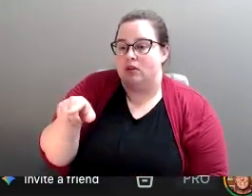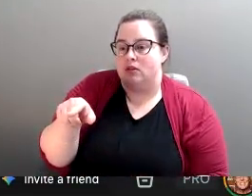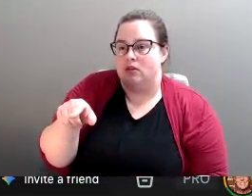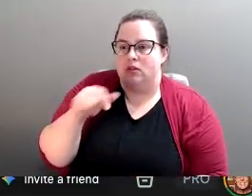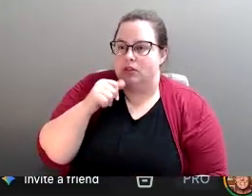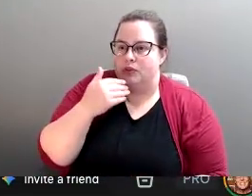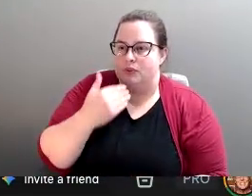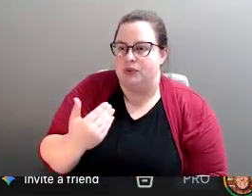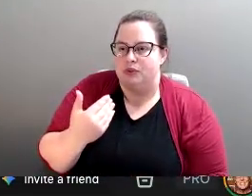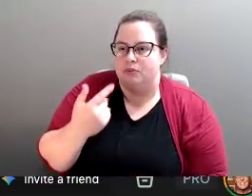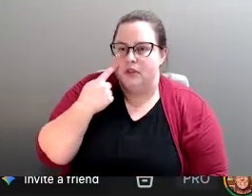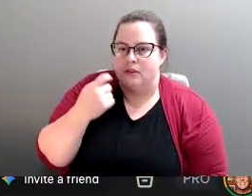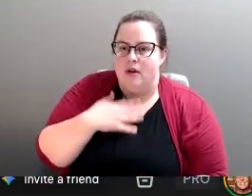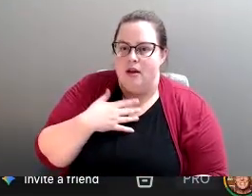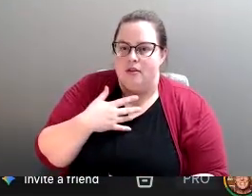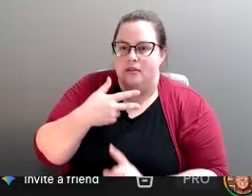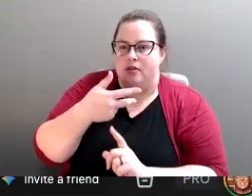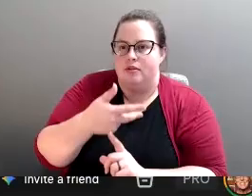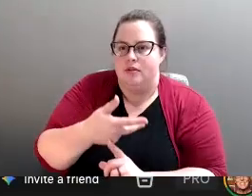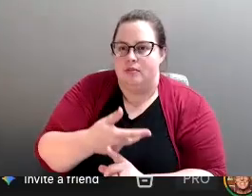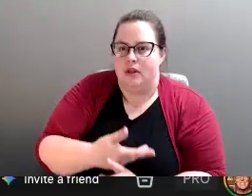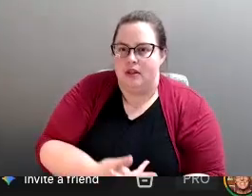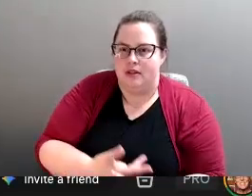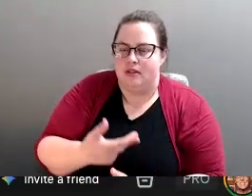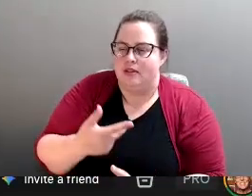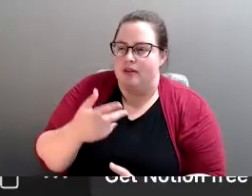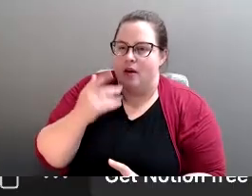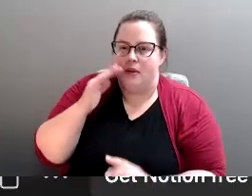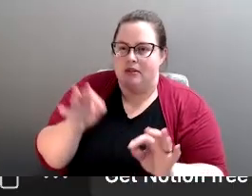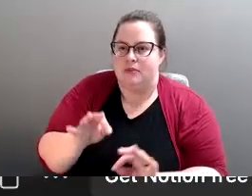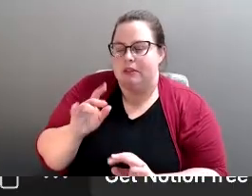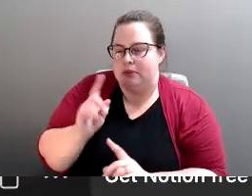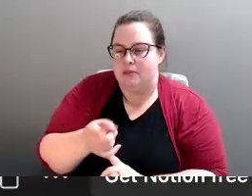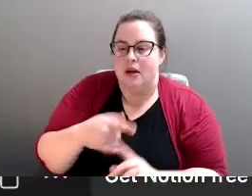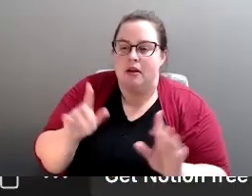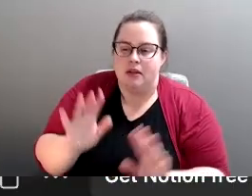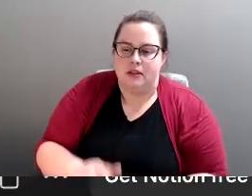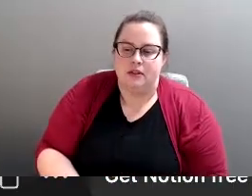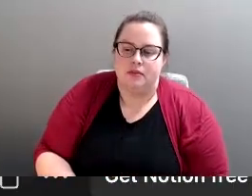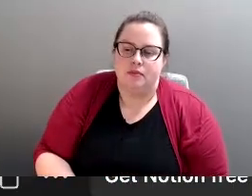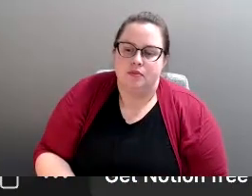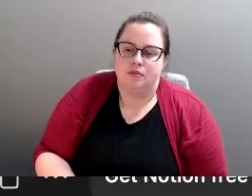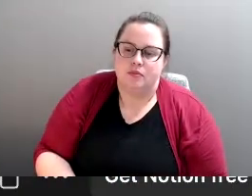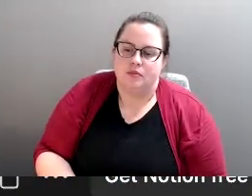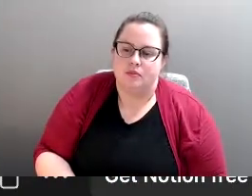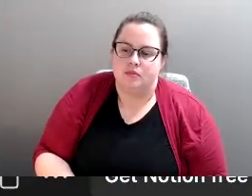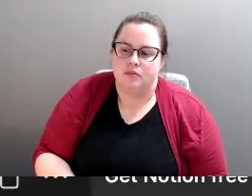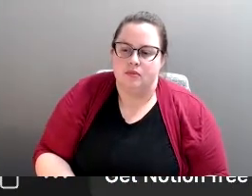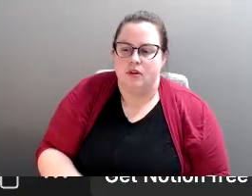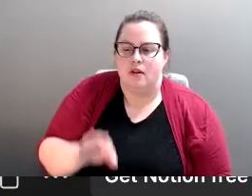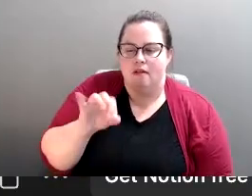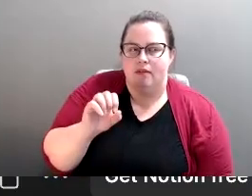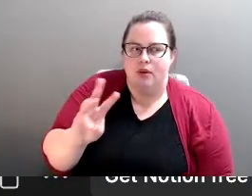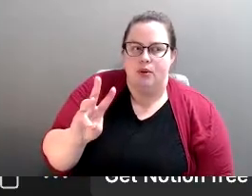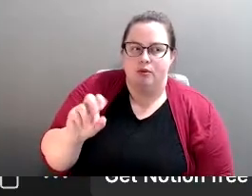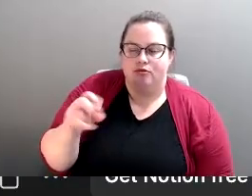not a good one because it's my 3-month long one I'm going to talk about in a minute. But and then few shot is kind of